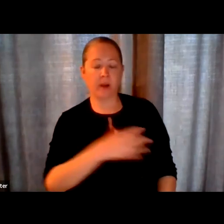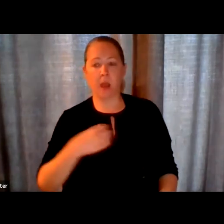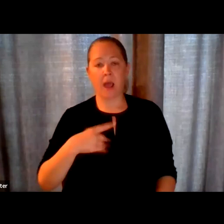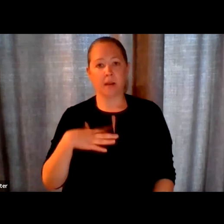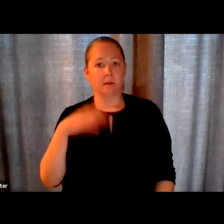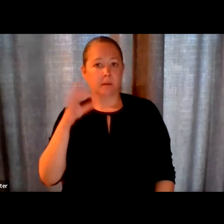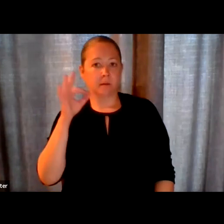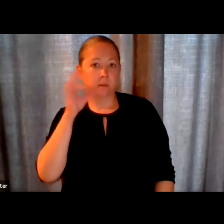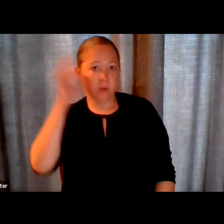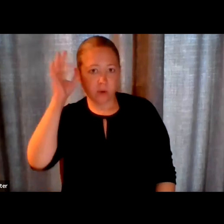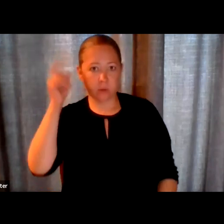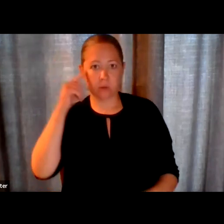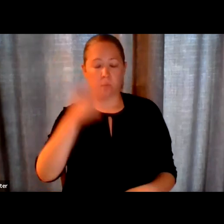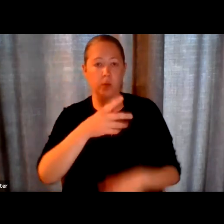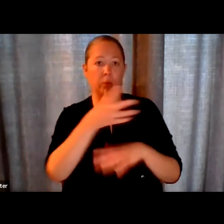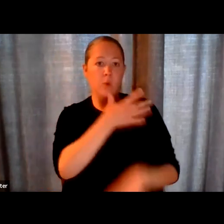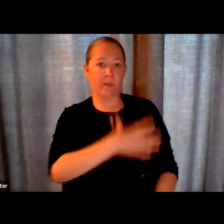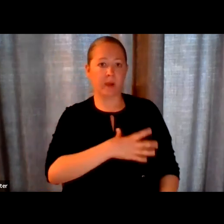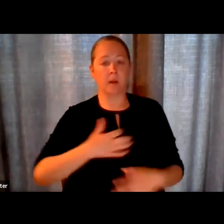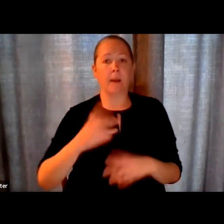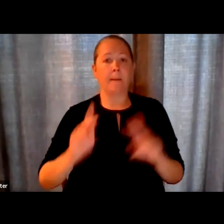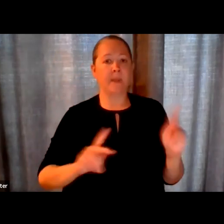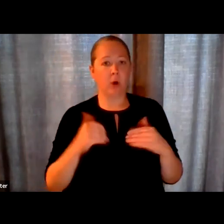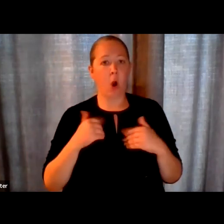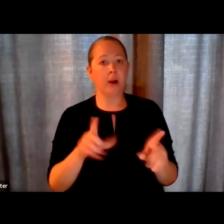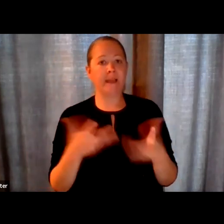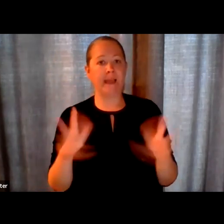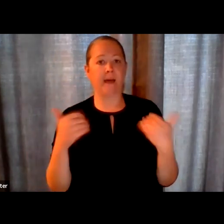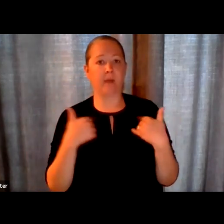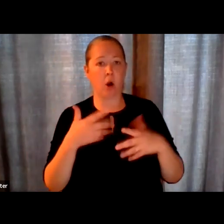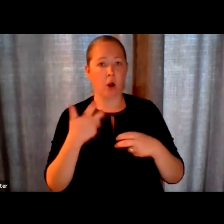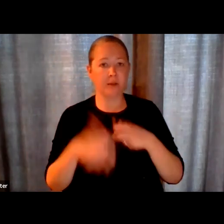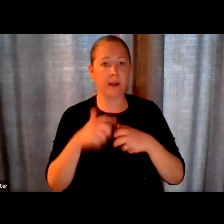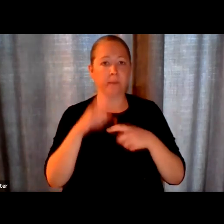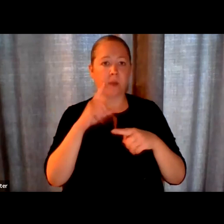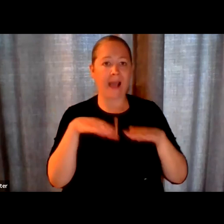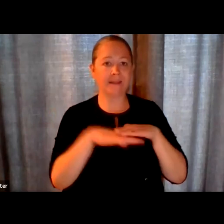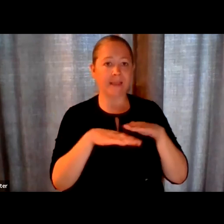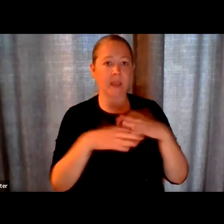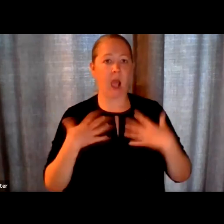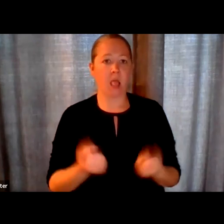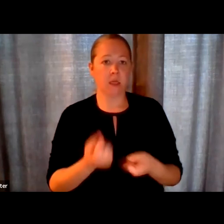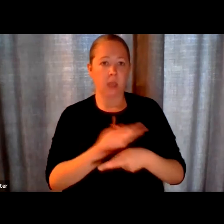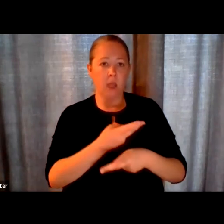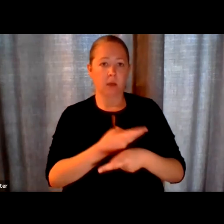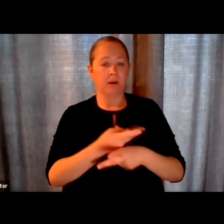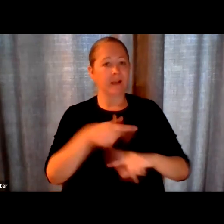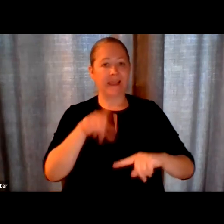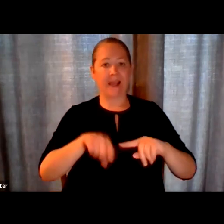and folks that already have a harder time accessing healthcare, you know, who might not be able to access